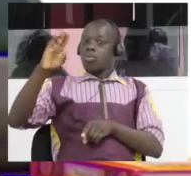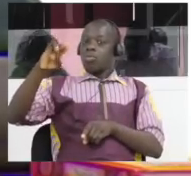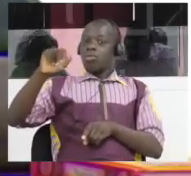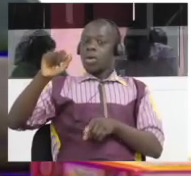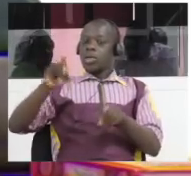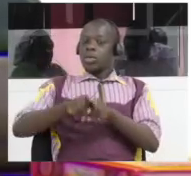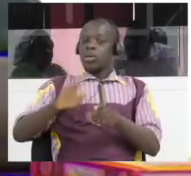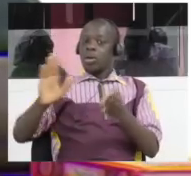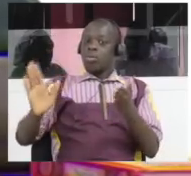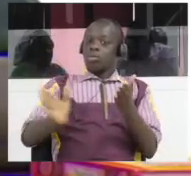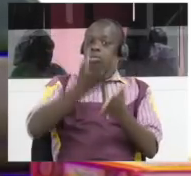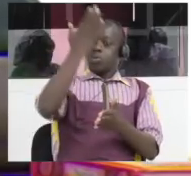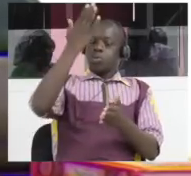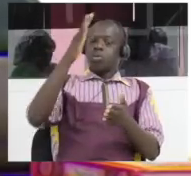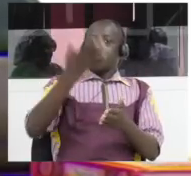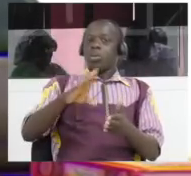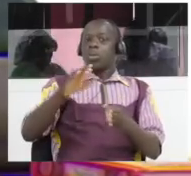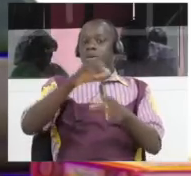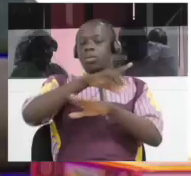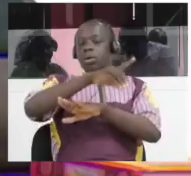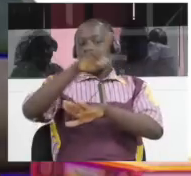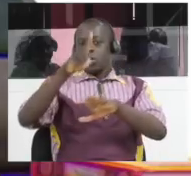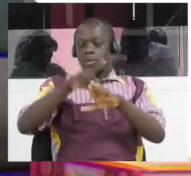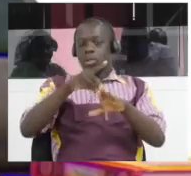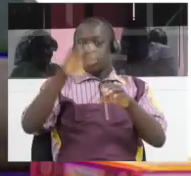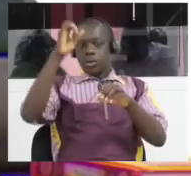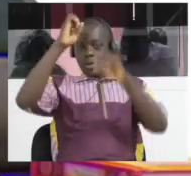say, abdicated the seat of government and had